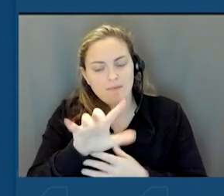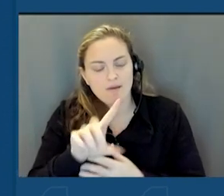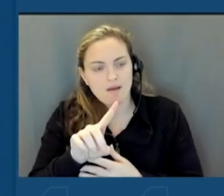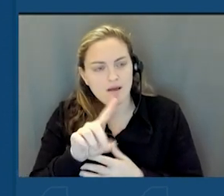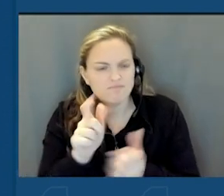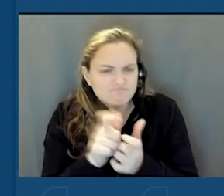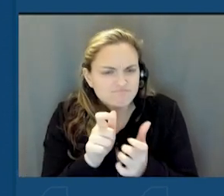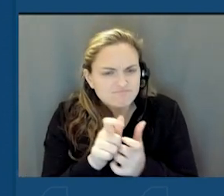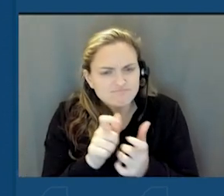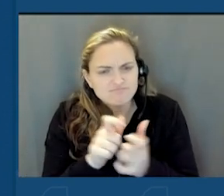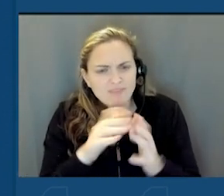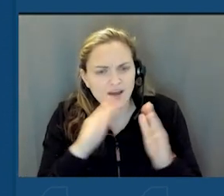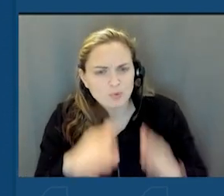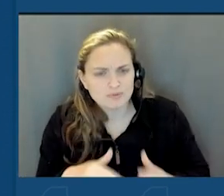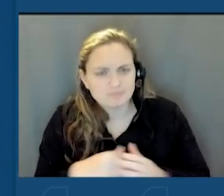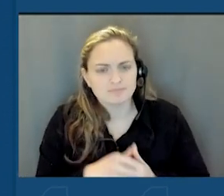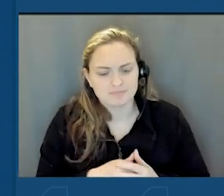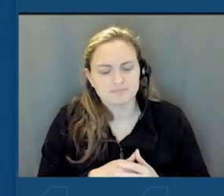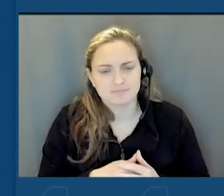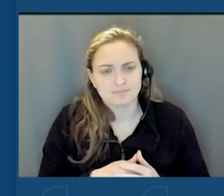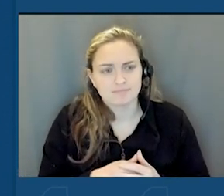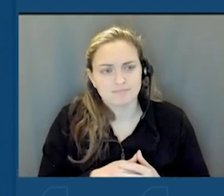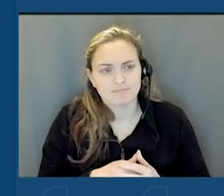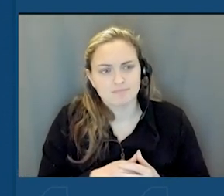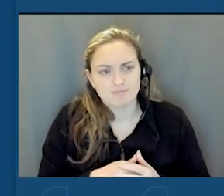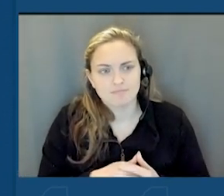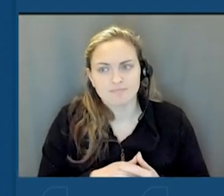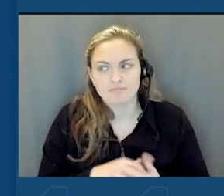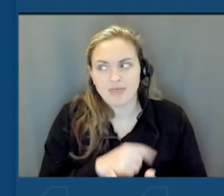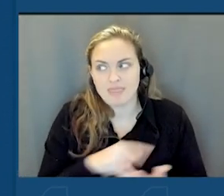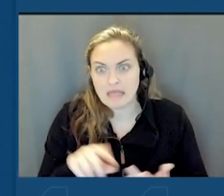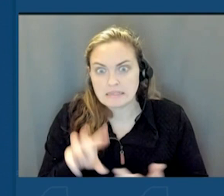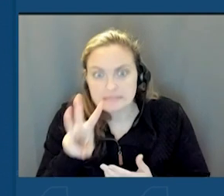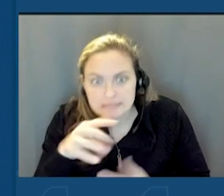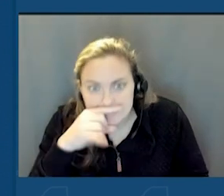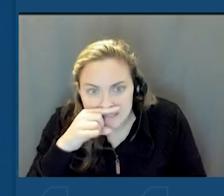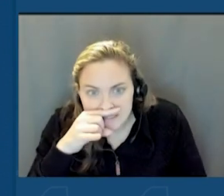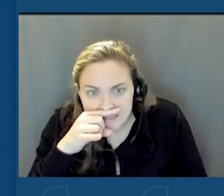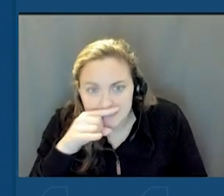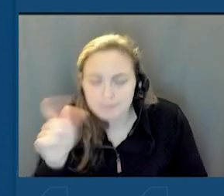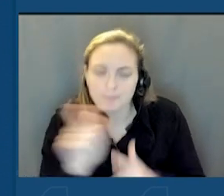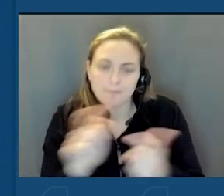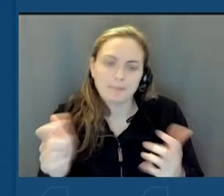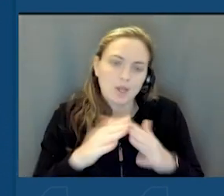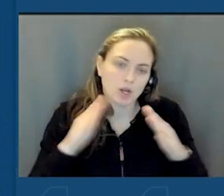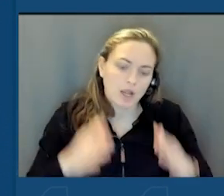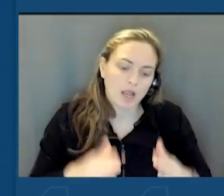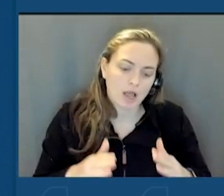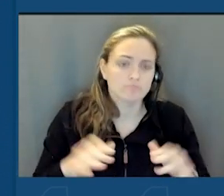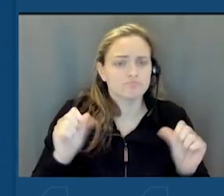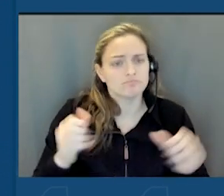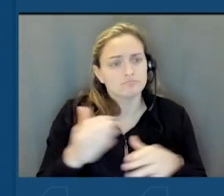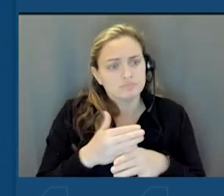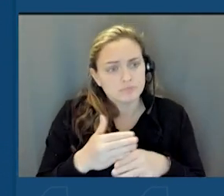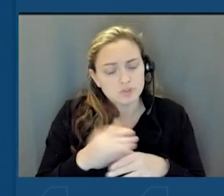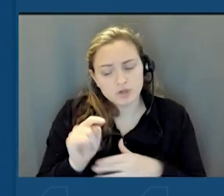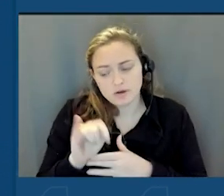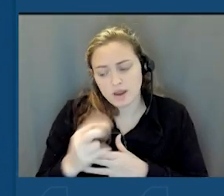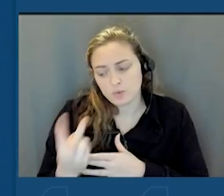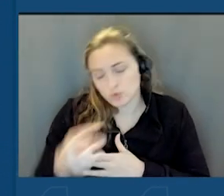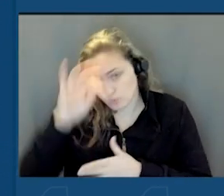little Sears kid houses. And then when there were 6 kids, we got a bigger house, and I was able to share an attic with 2